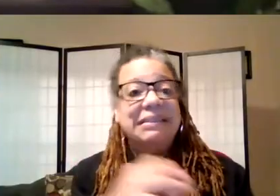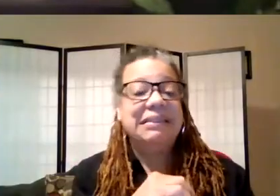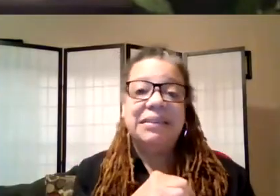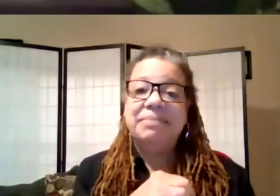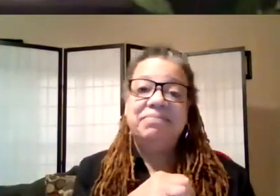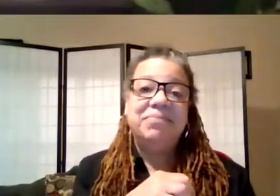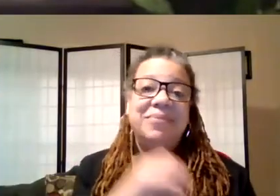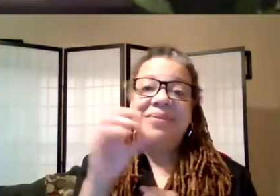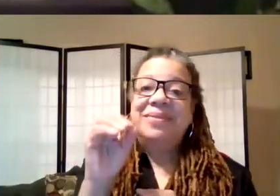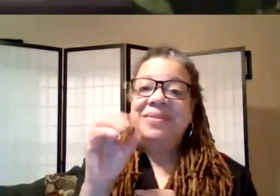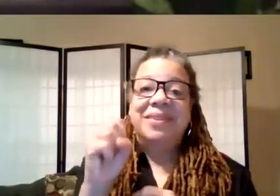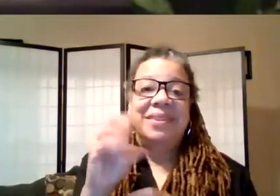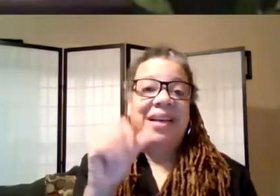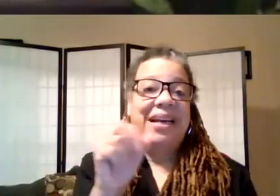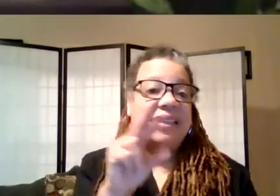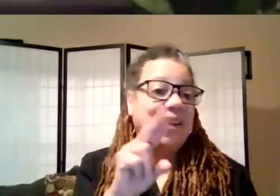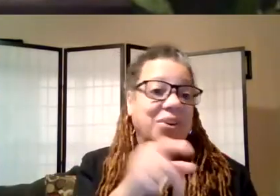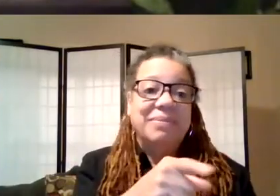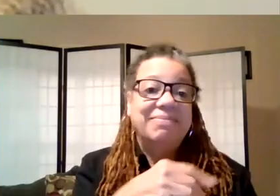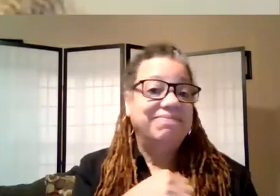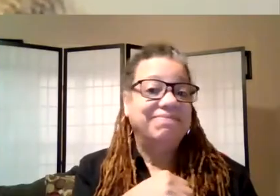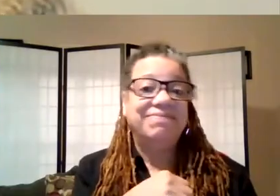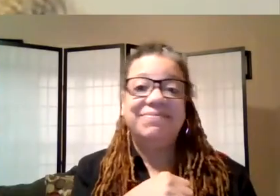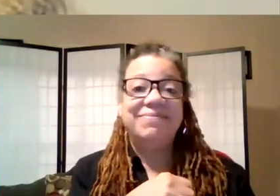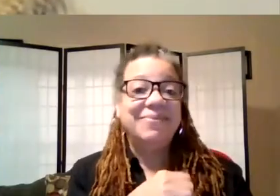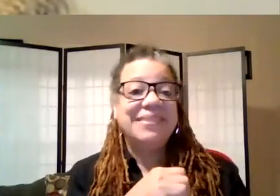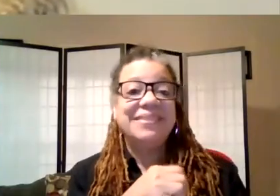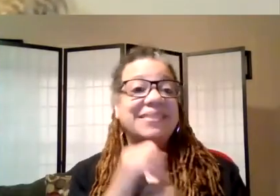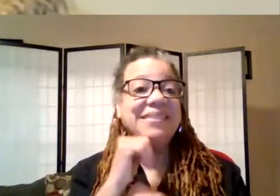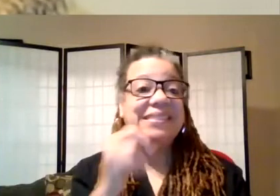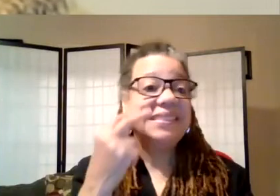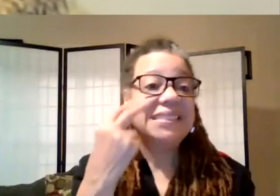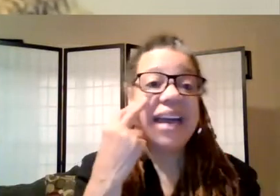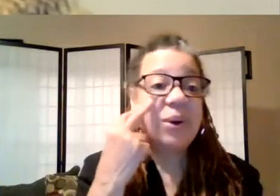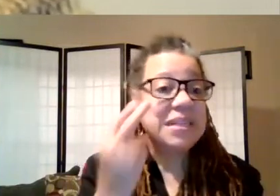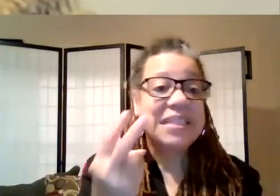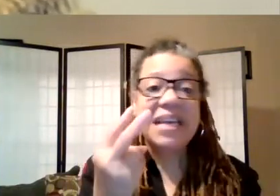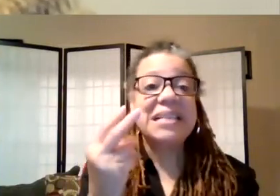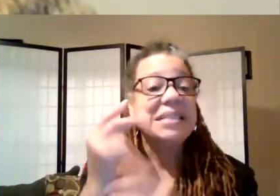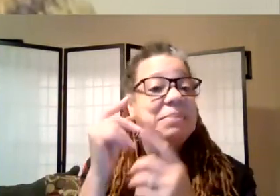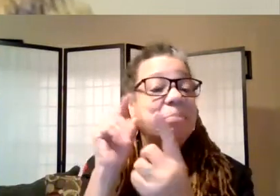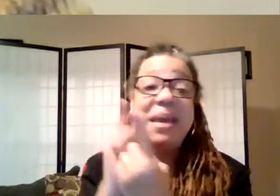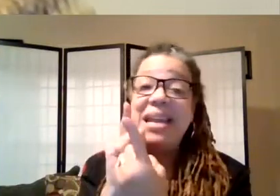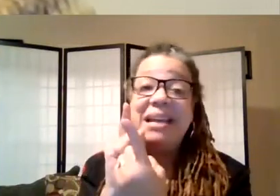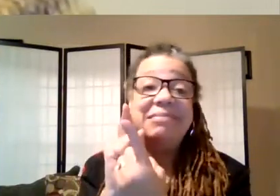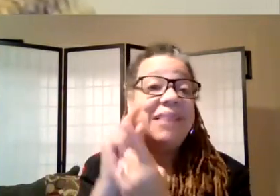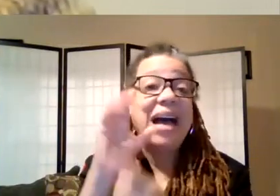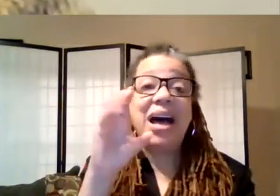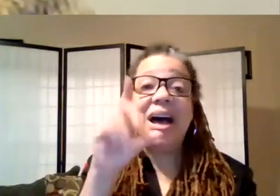Oscar, do you want to take that one? Because goals. I don't see us meeting our climate goals. I see us reaching